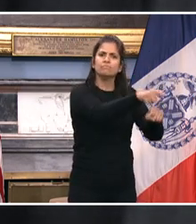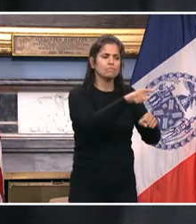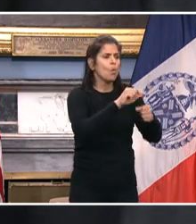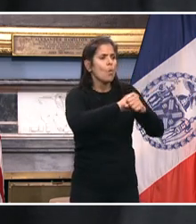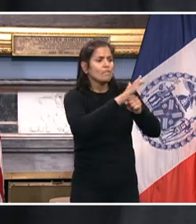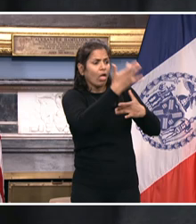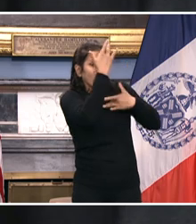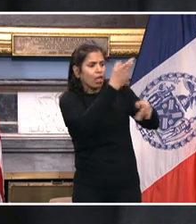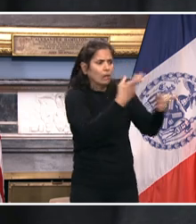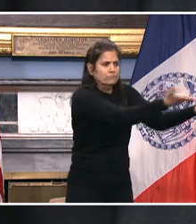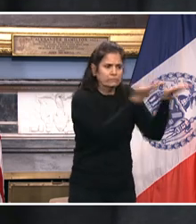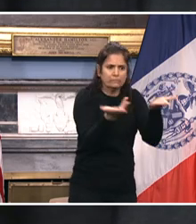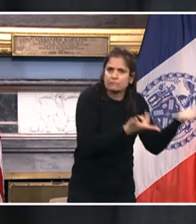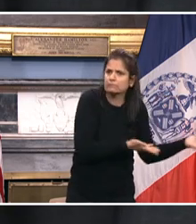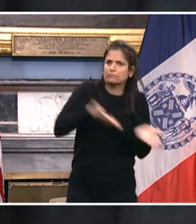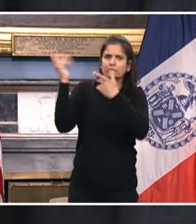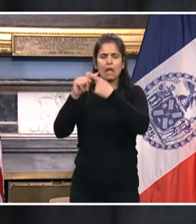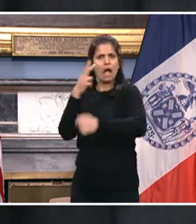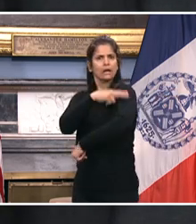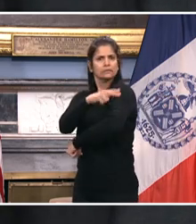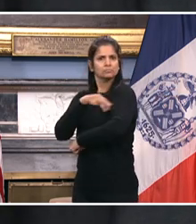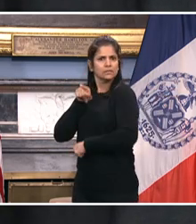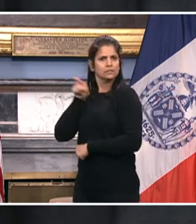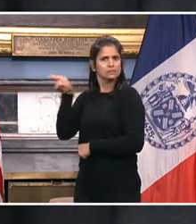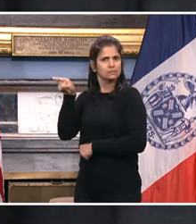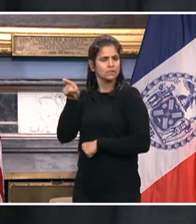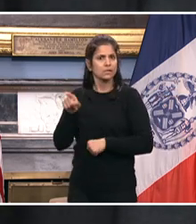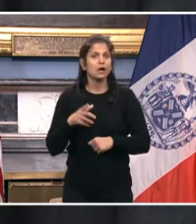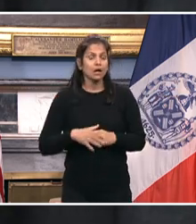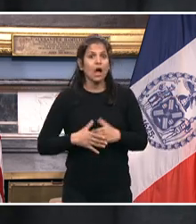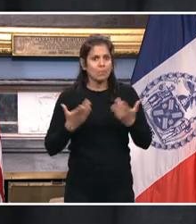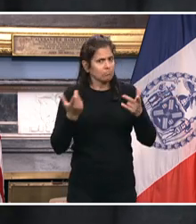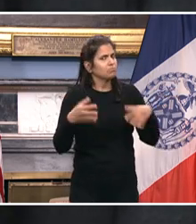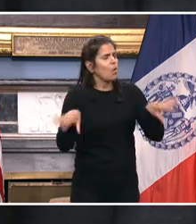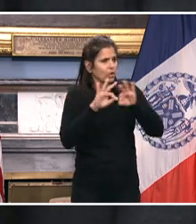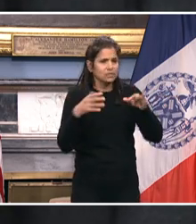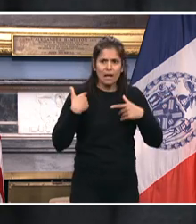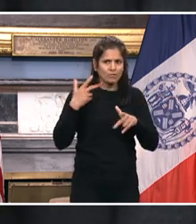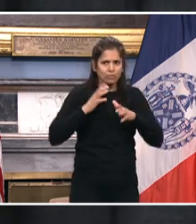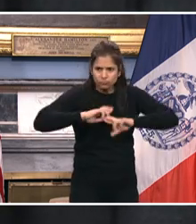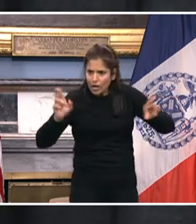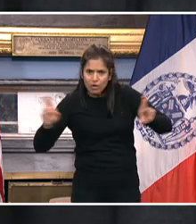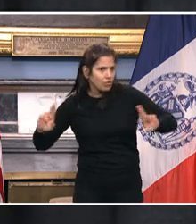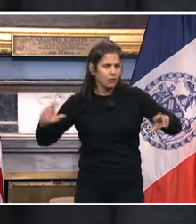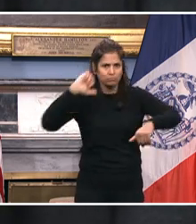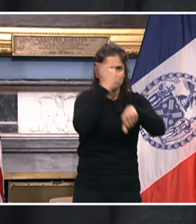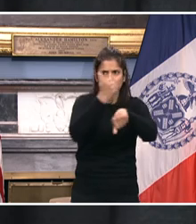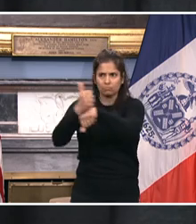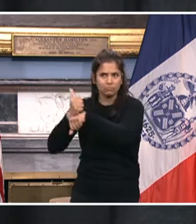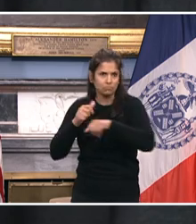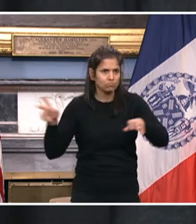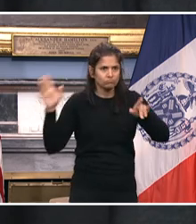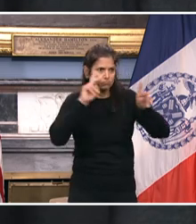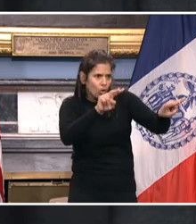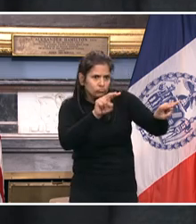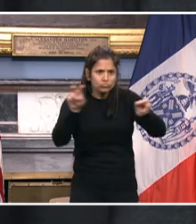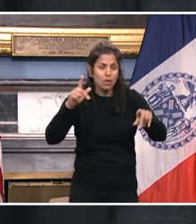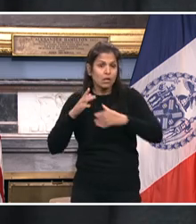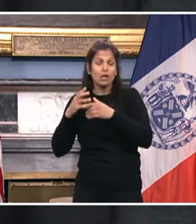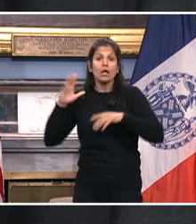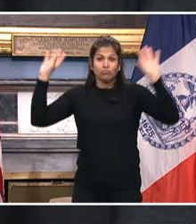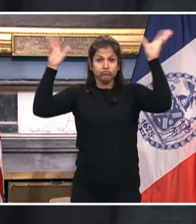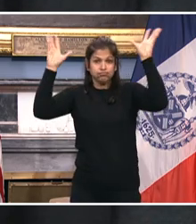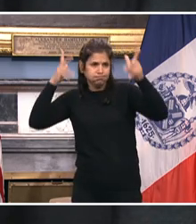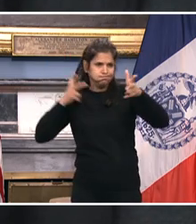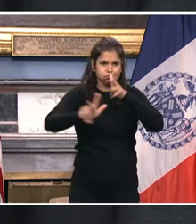but we're not ready now. Go over here. Hi, Christina. You can take it down. You're distanced enough. I can hear you if you choose to.